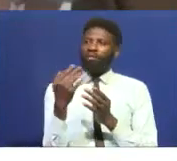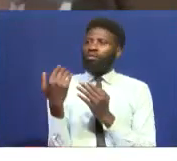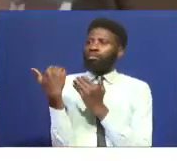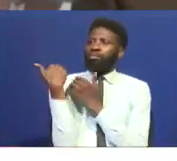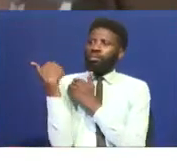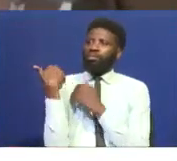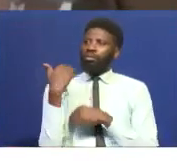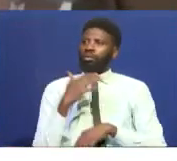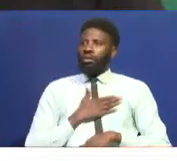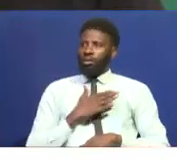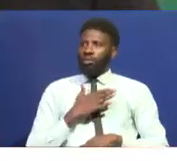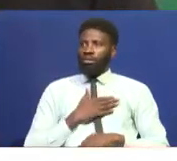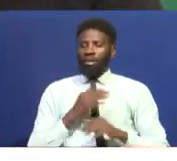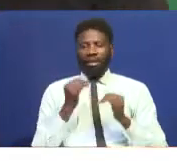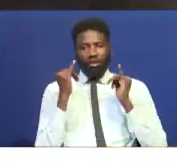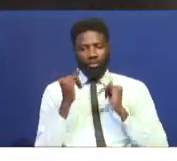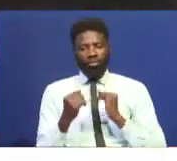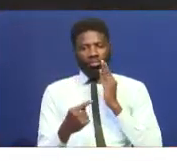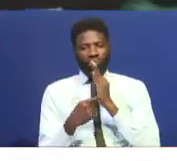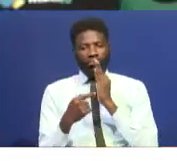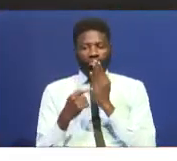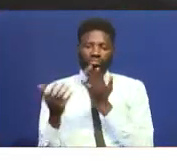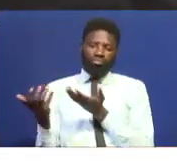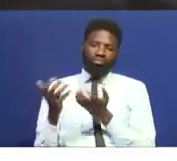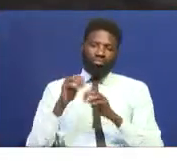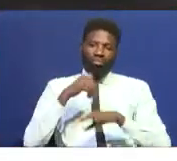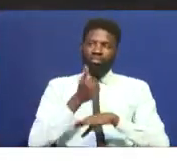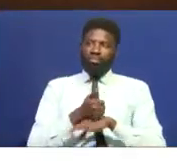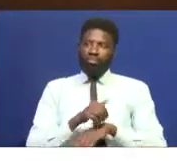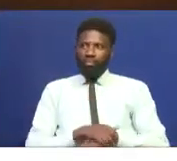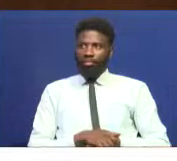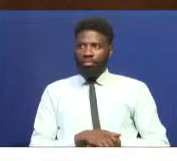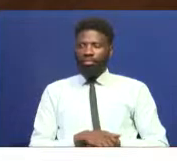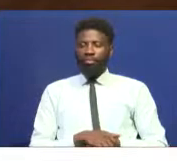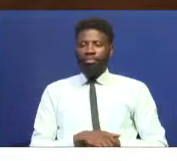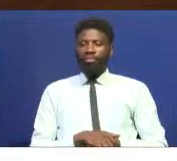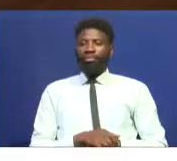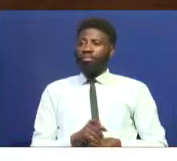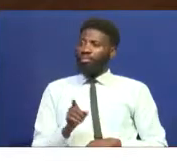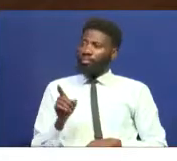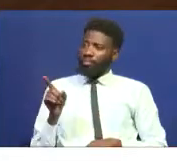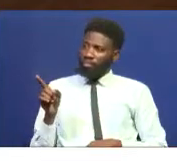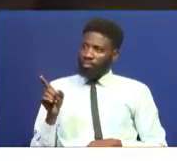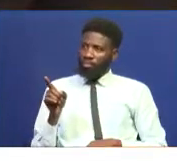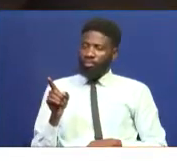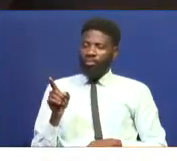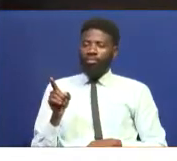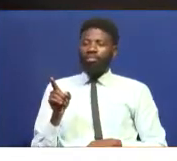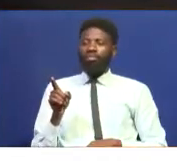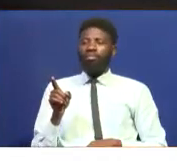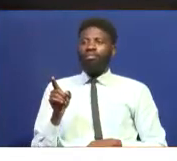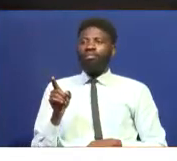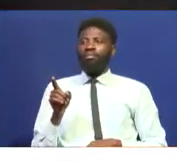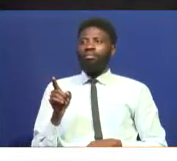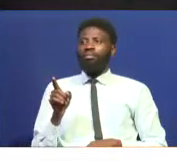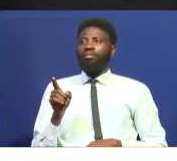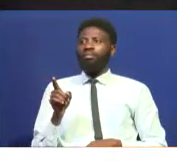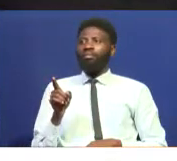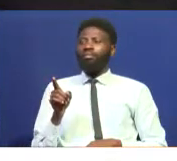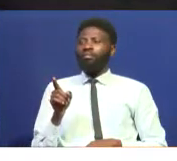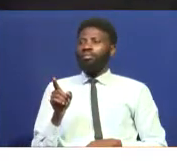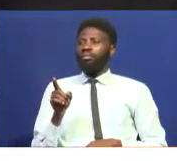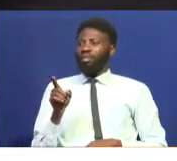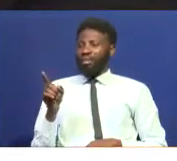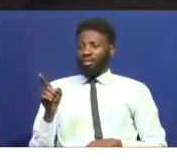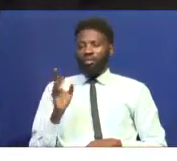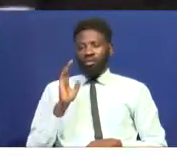to this base. The 10 megawatt sovereign supercomputer named Usio, meaning infinite in Swahili, will be Africa's first